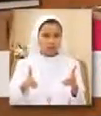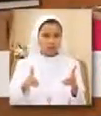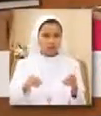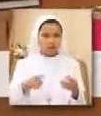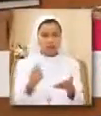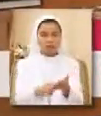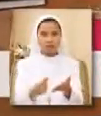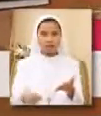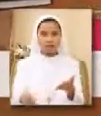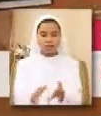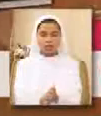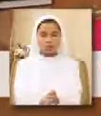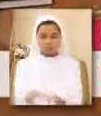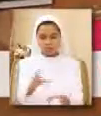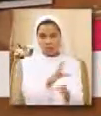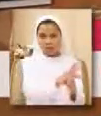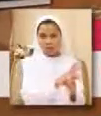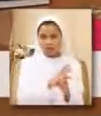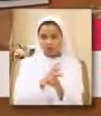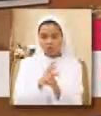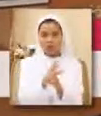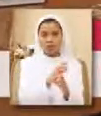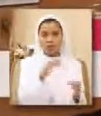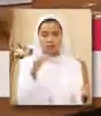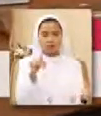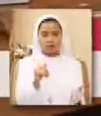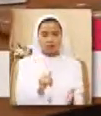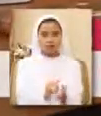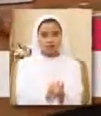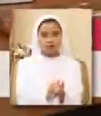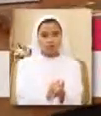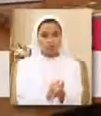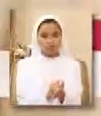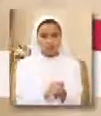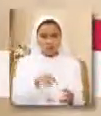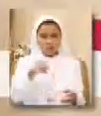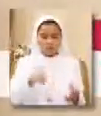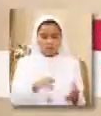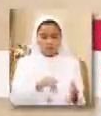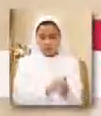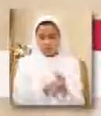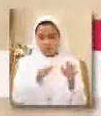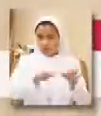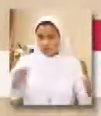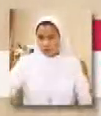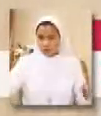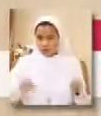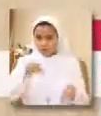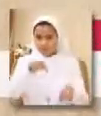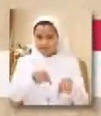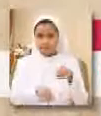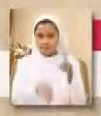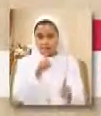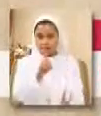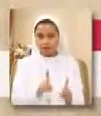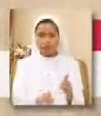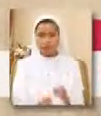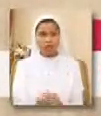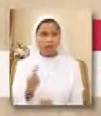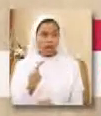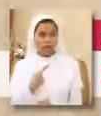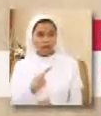with ill maladies, with sickness, with disabilities. You look after them. Yeah. Huh? Yes, we have an orphanage too in